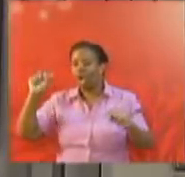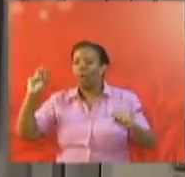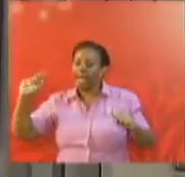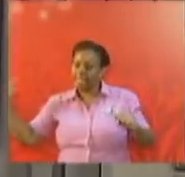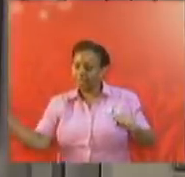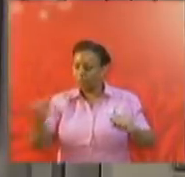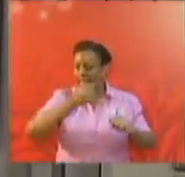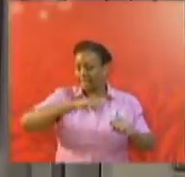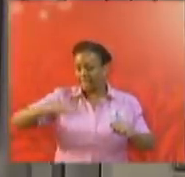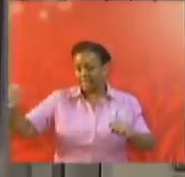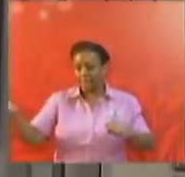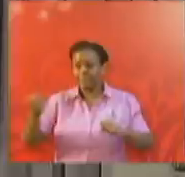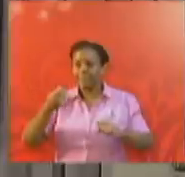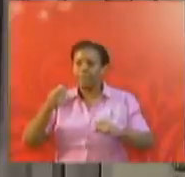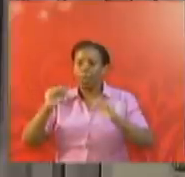how